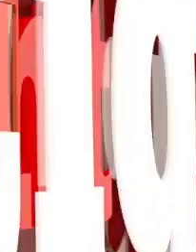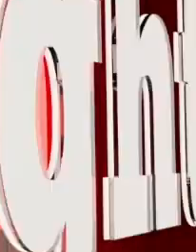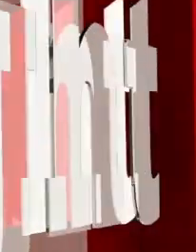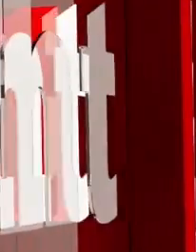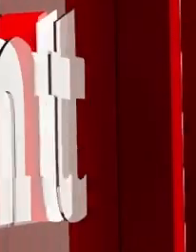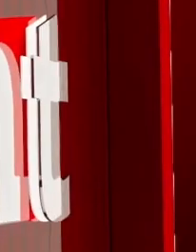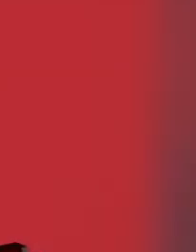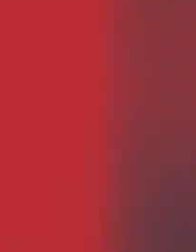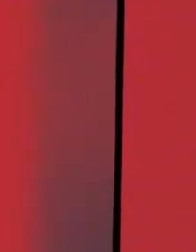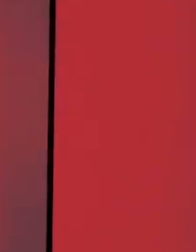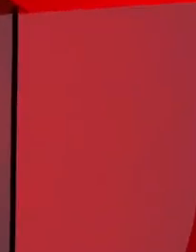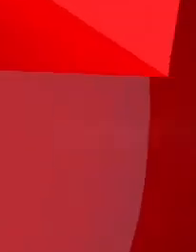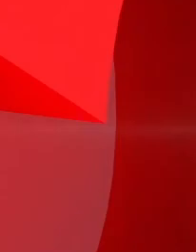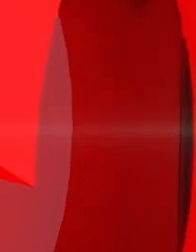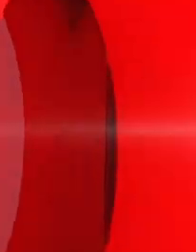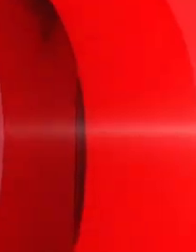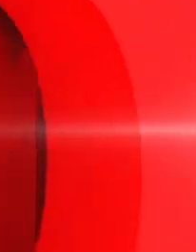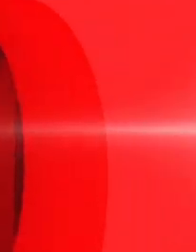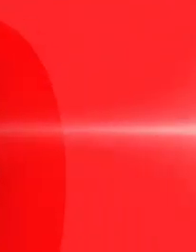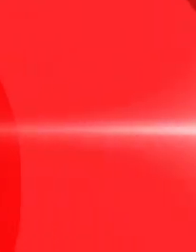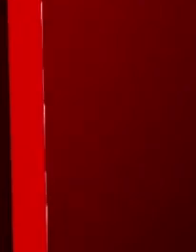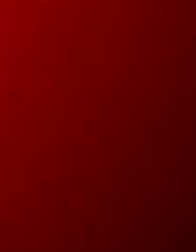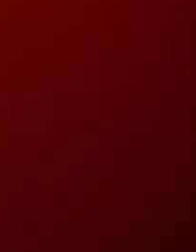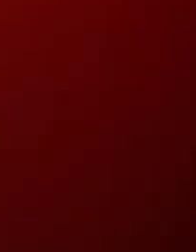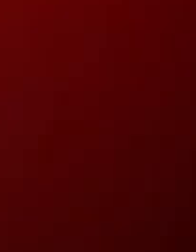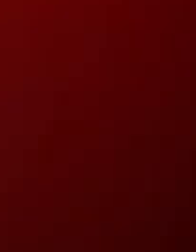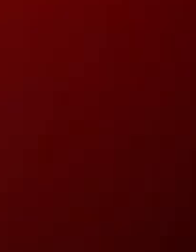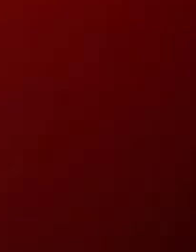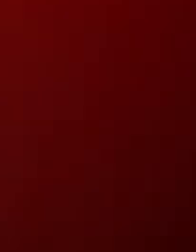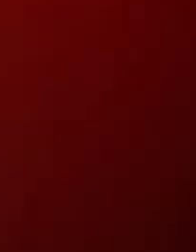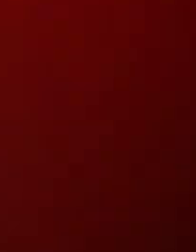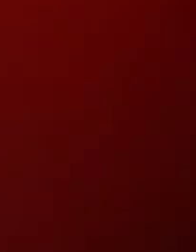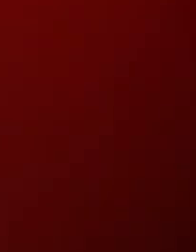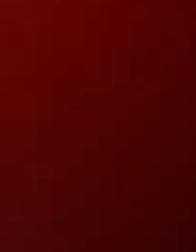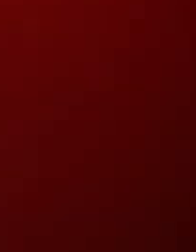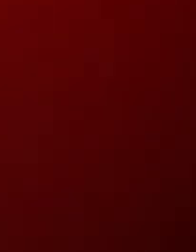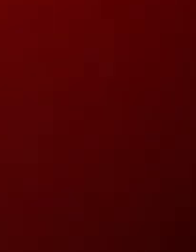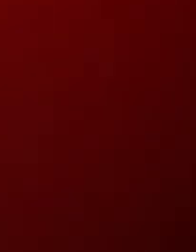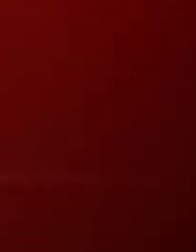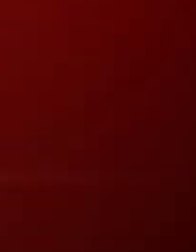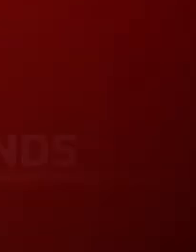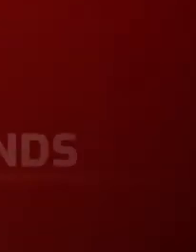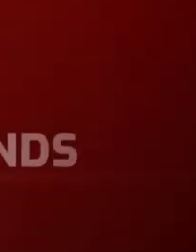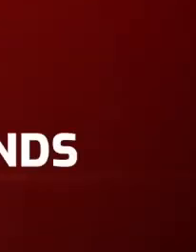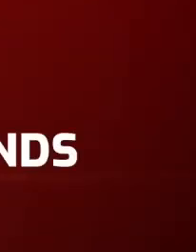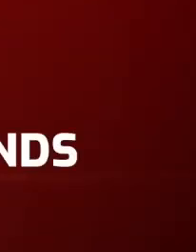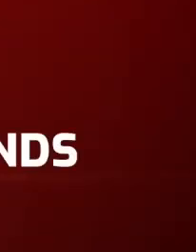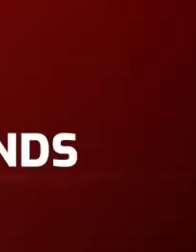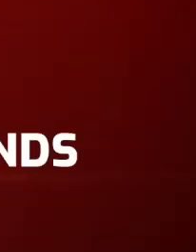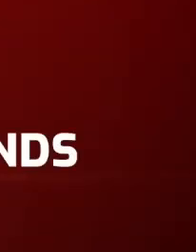Insights from the world's best medical minds. You are watching TheRightDoctors.com.